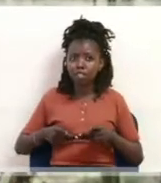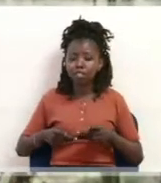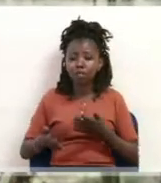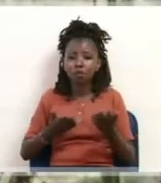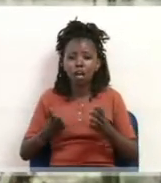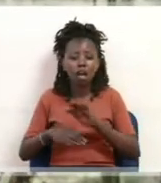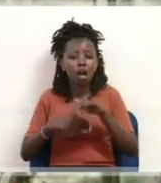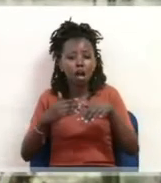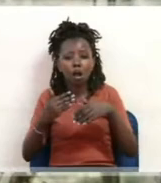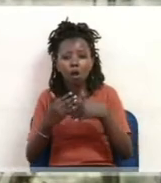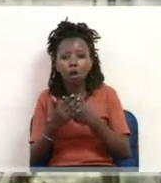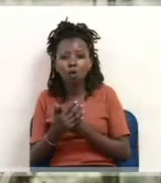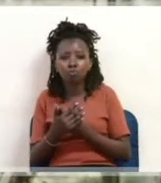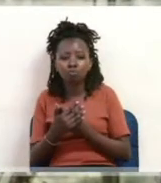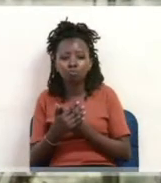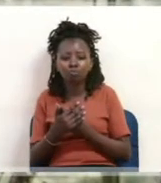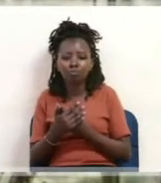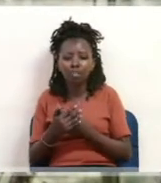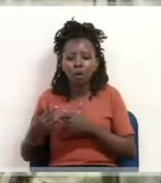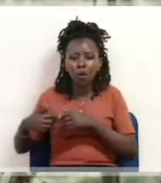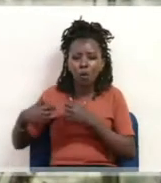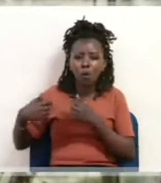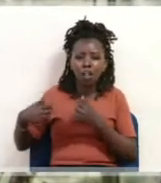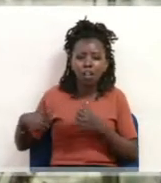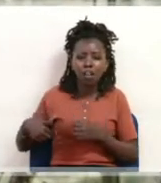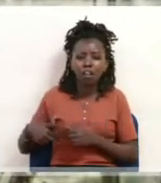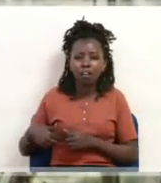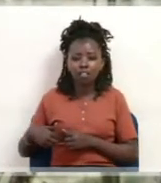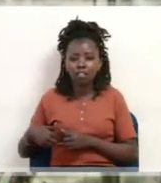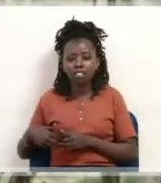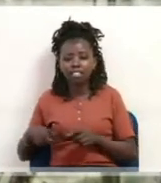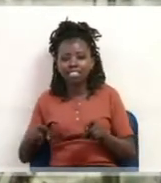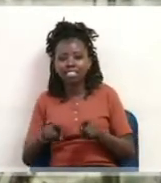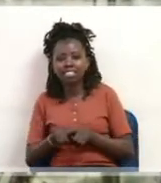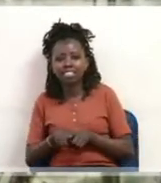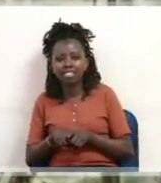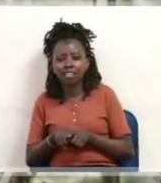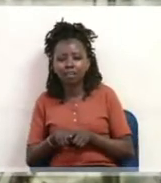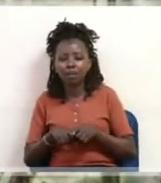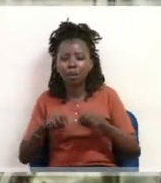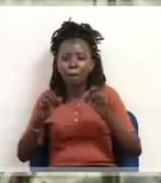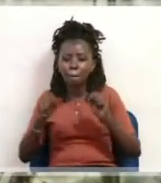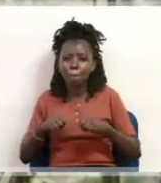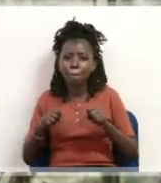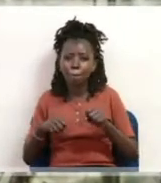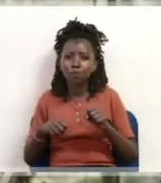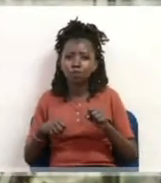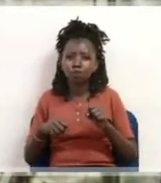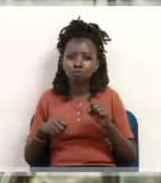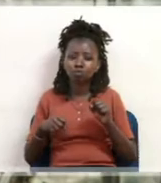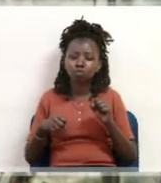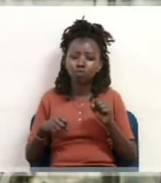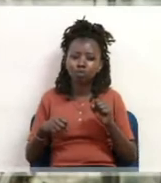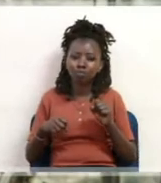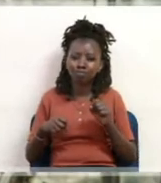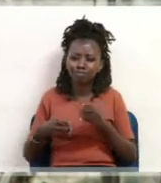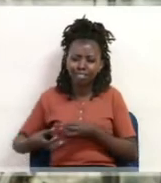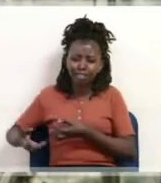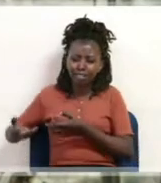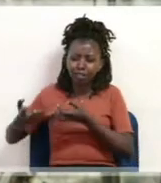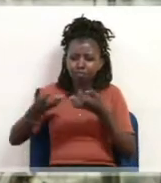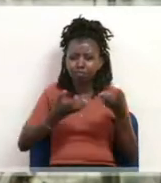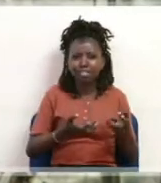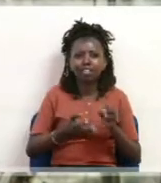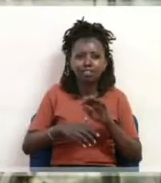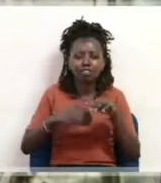mistakes and all our heartaches and all our poor selfish grief could be dropped like a shabby old coat